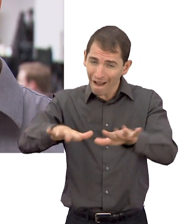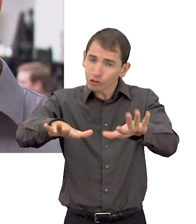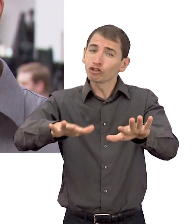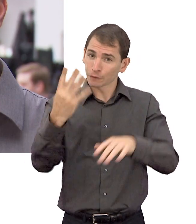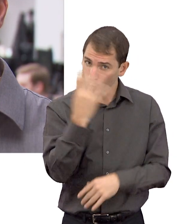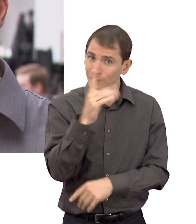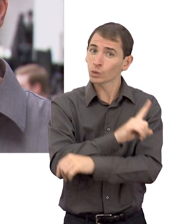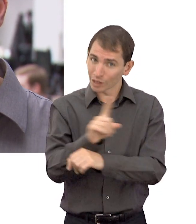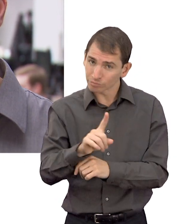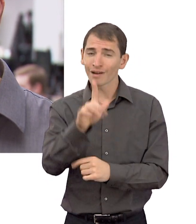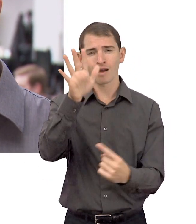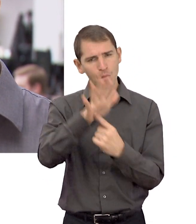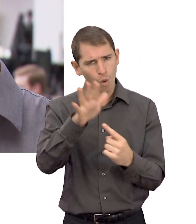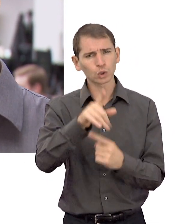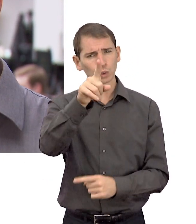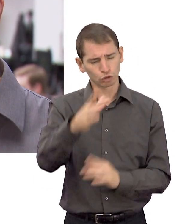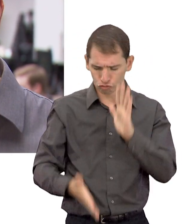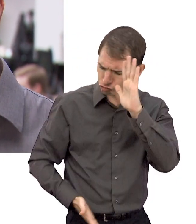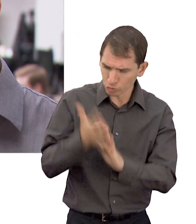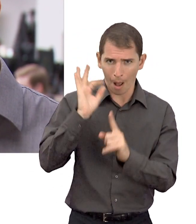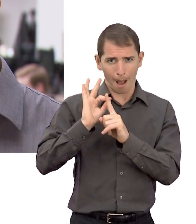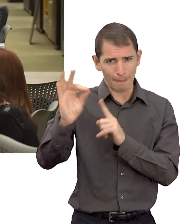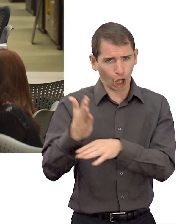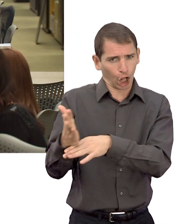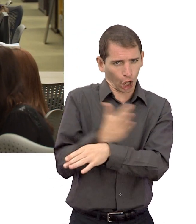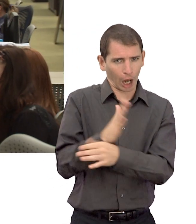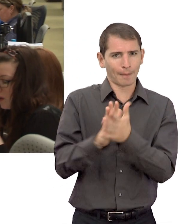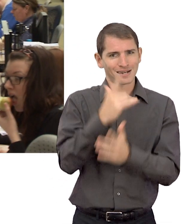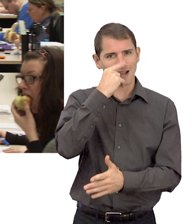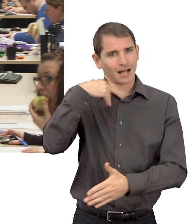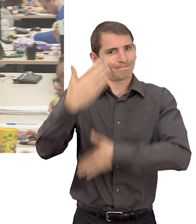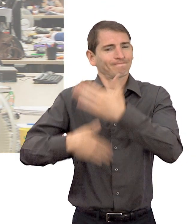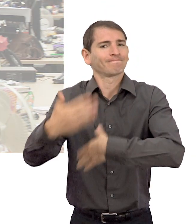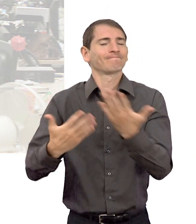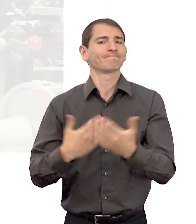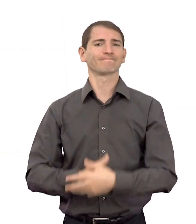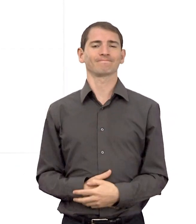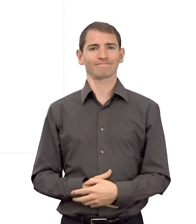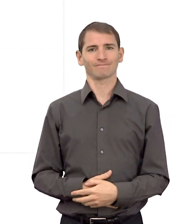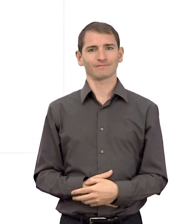important that they look to apply as soon as they possibly can so we can get the ball rolling with the application process.